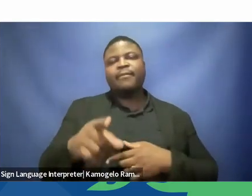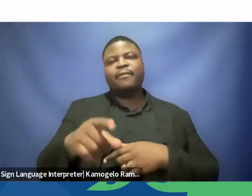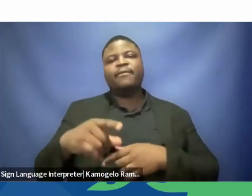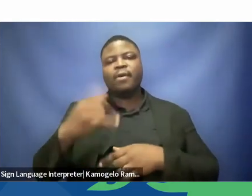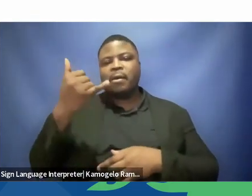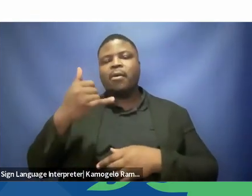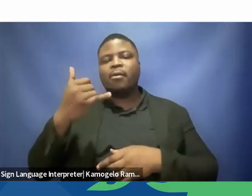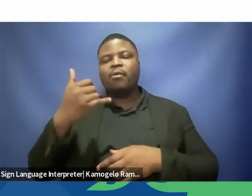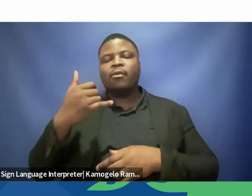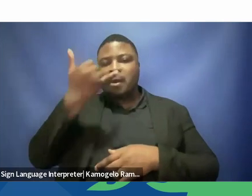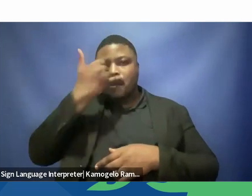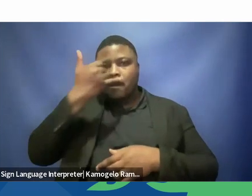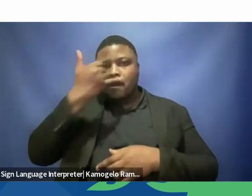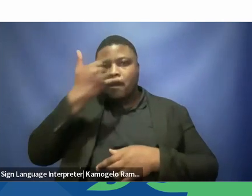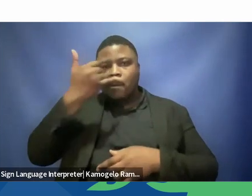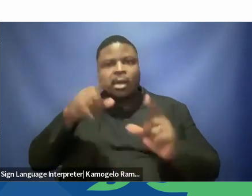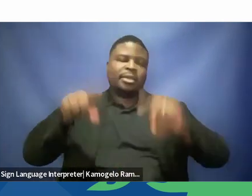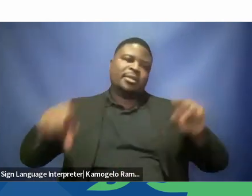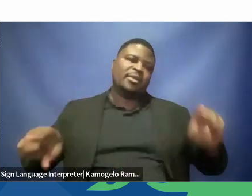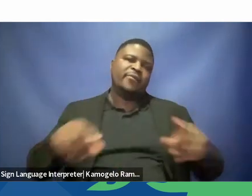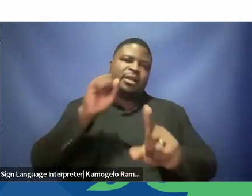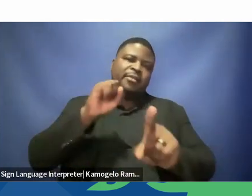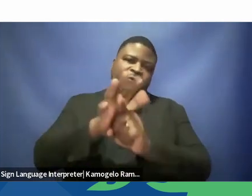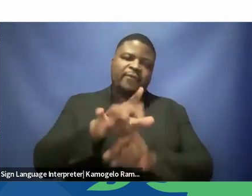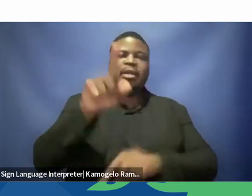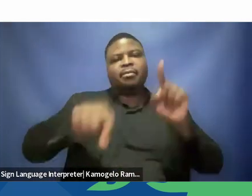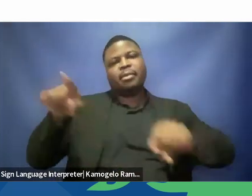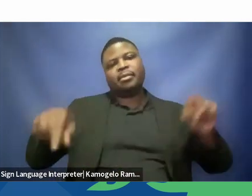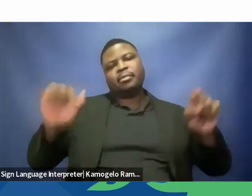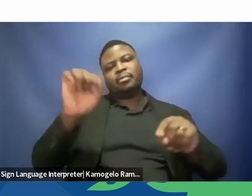individual, and that's used in combination with crystal methamphetamine.